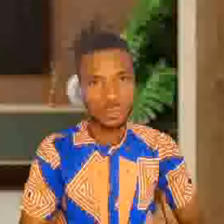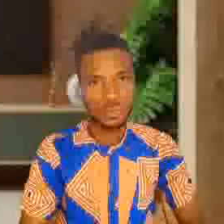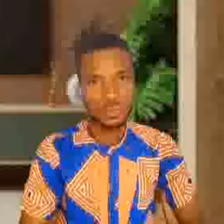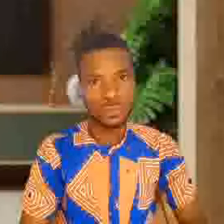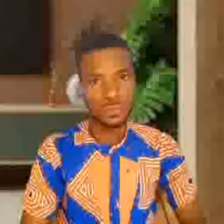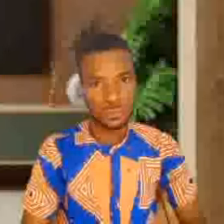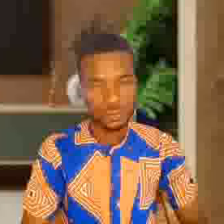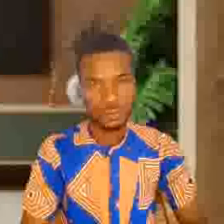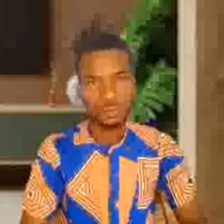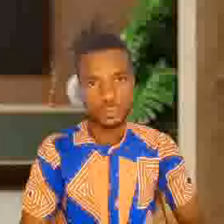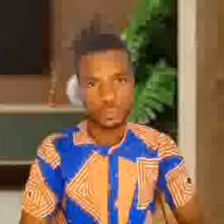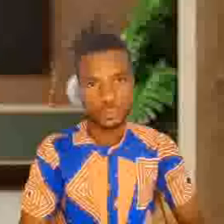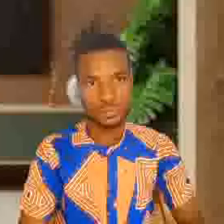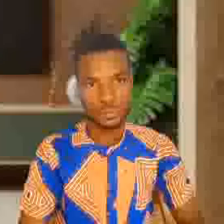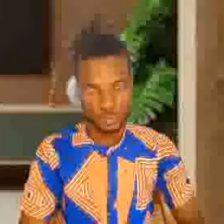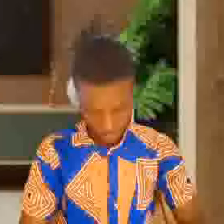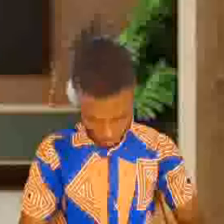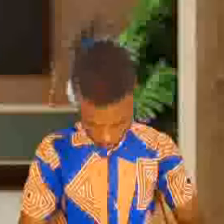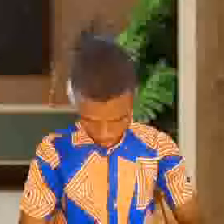Sorry, it's not God that came, it's angels that came.